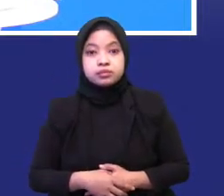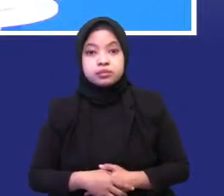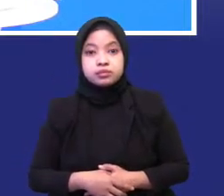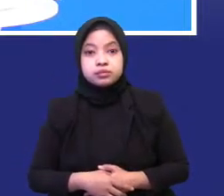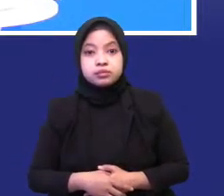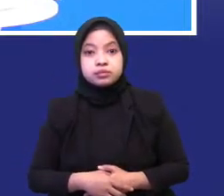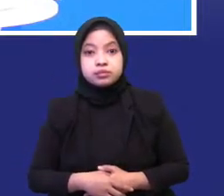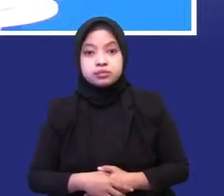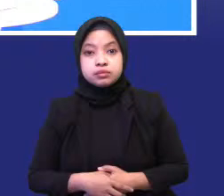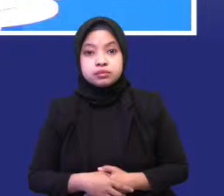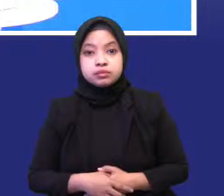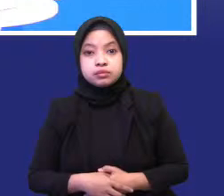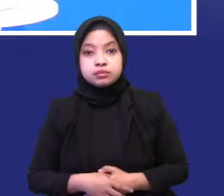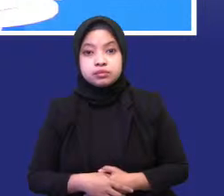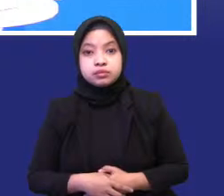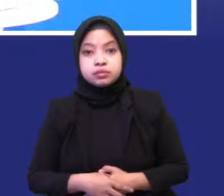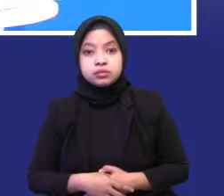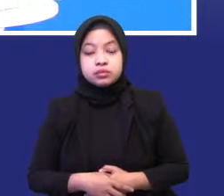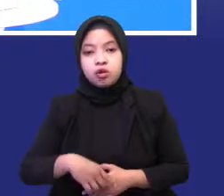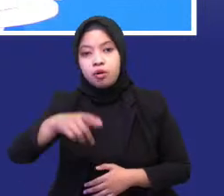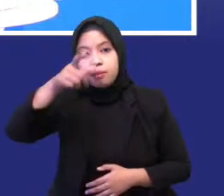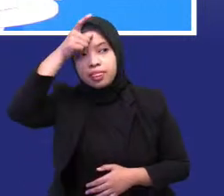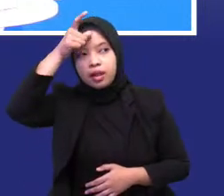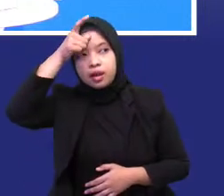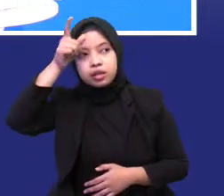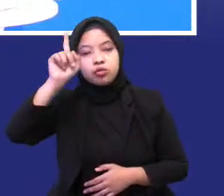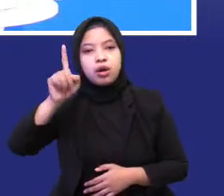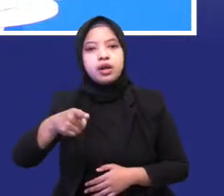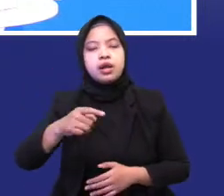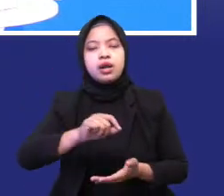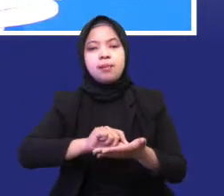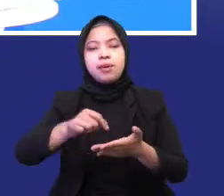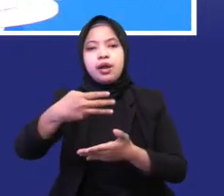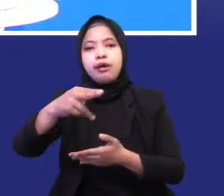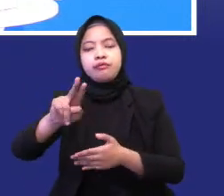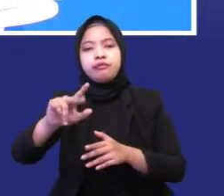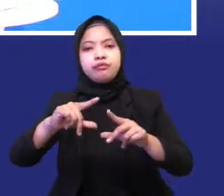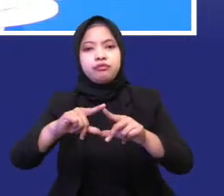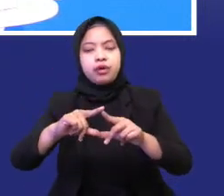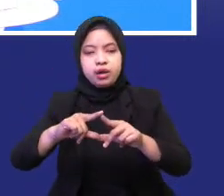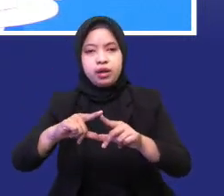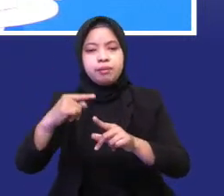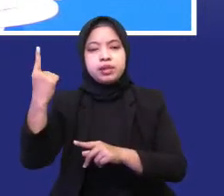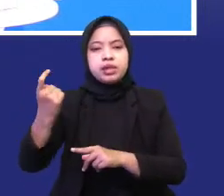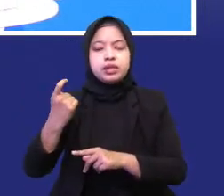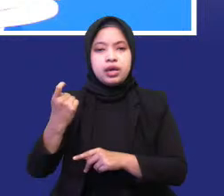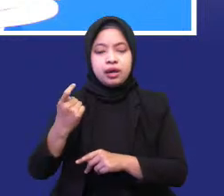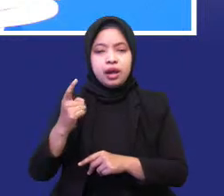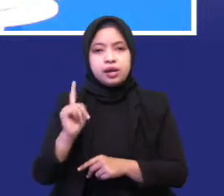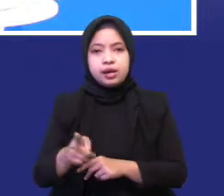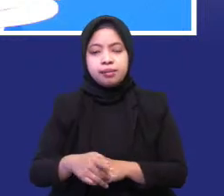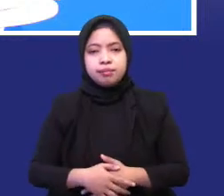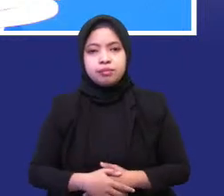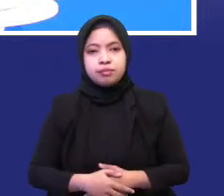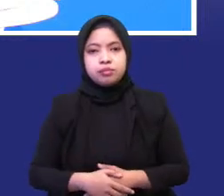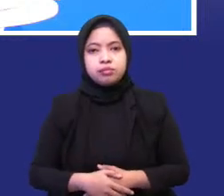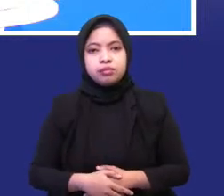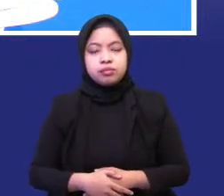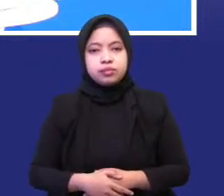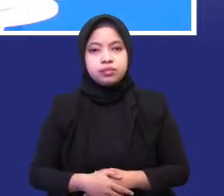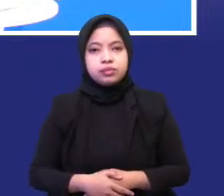Yep, there's a question from Natalia at AFR. A question about the development of the red and